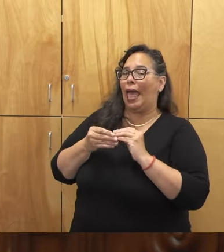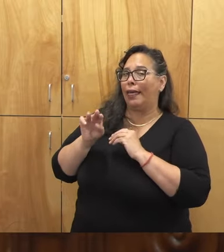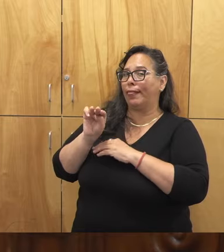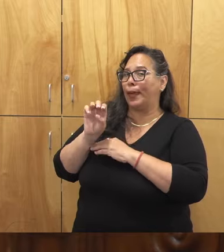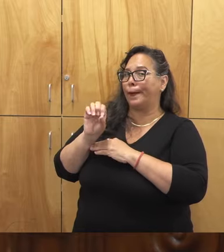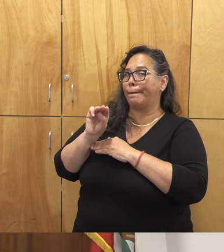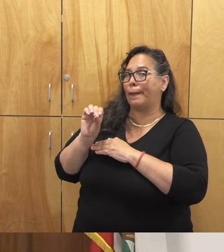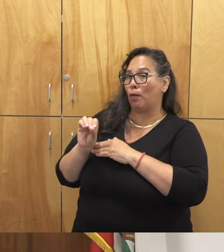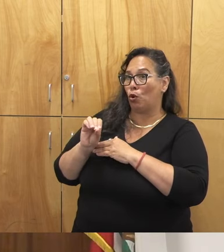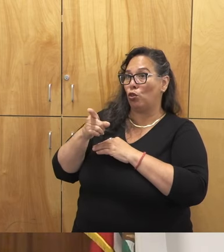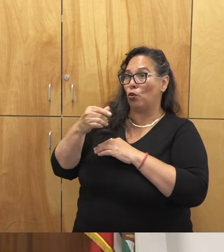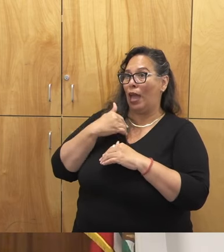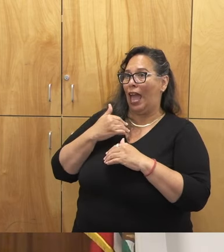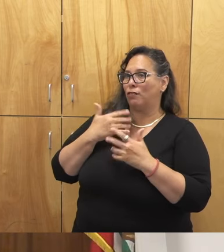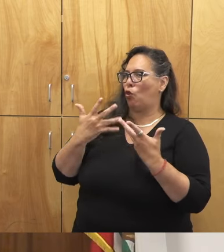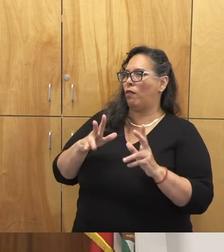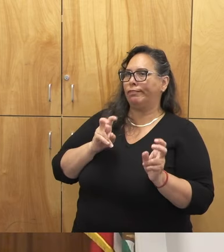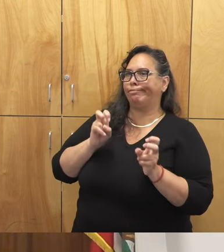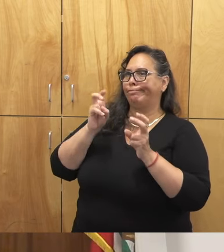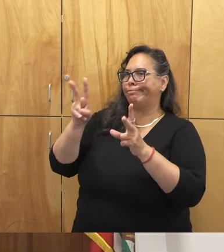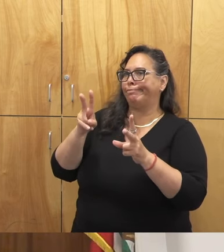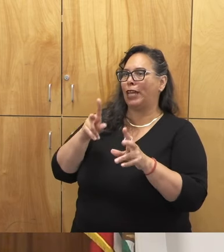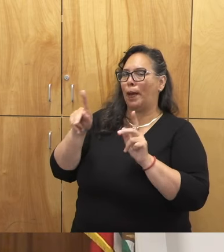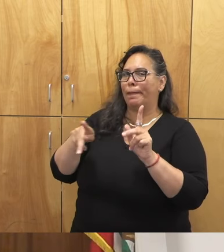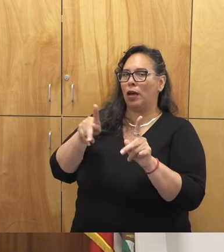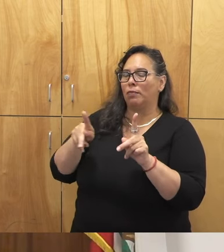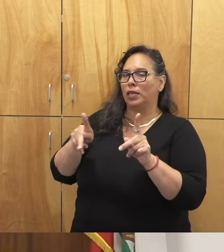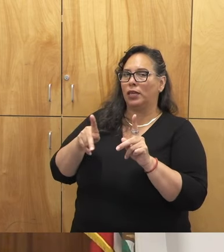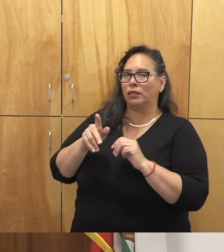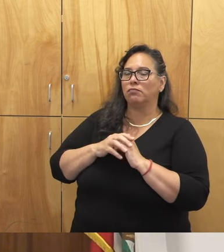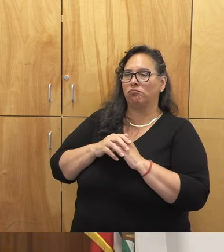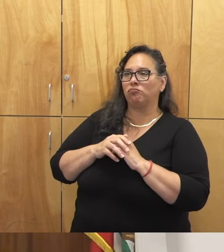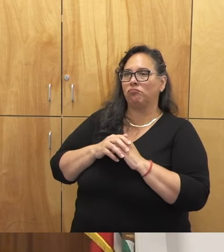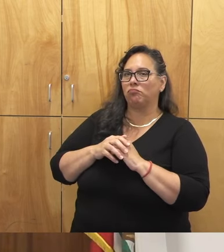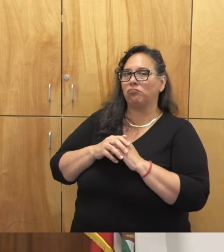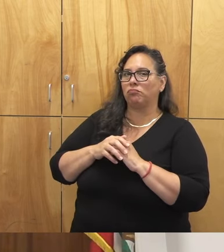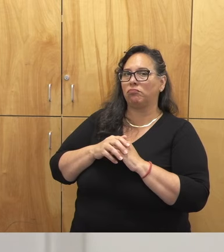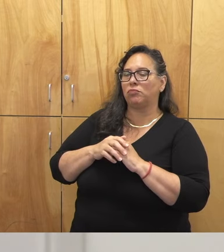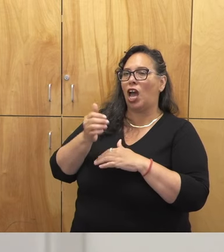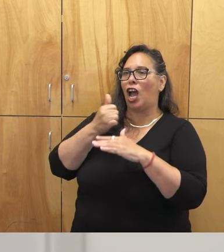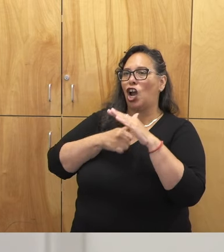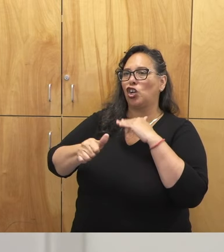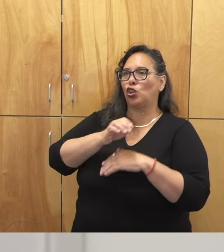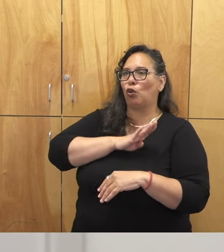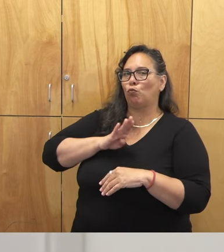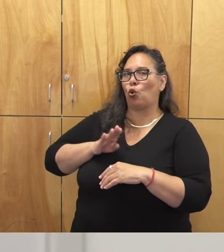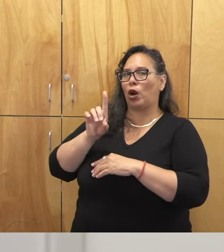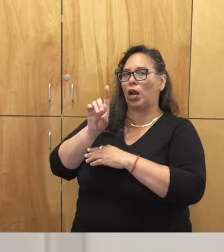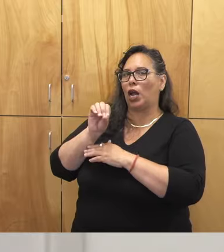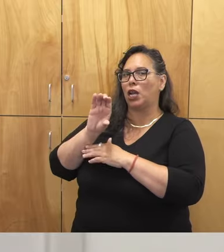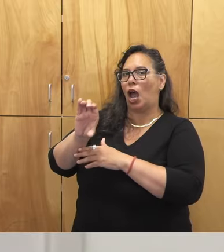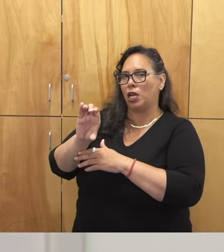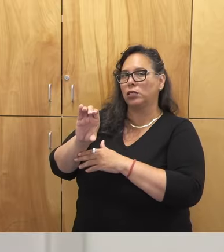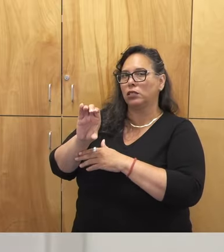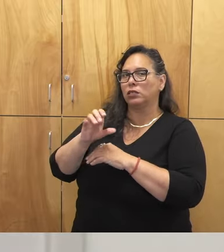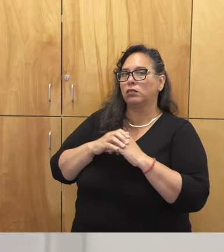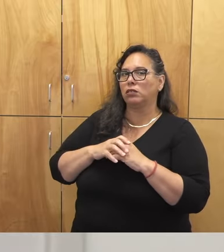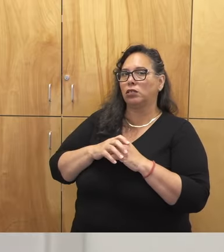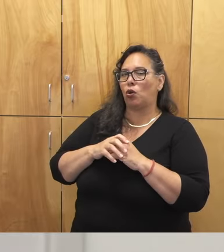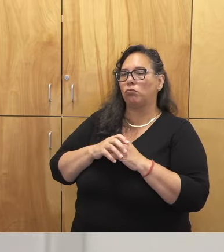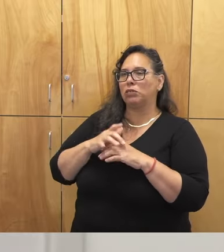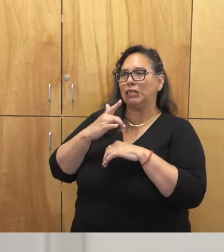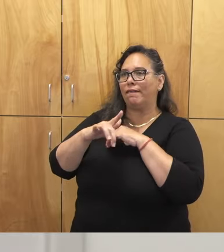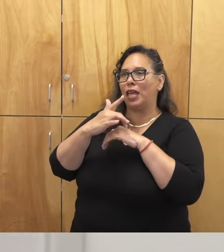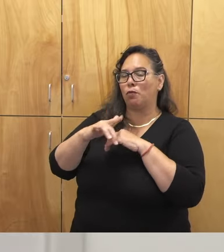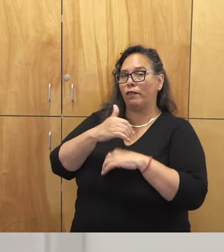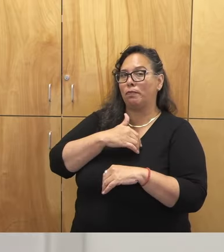have has been posted publicly with the board or the board docs item, so it's available for members of the public. And